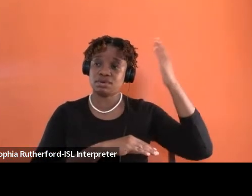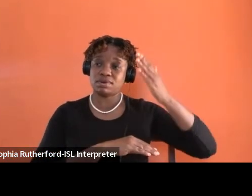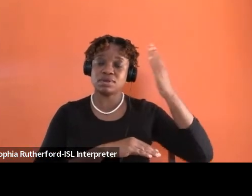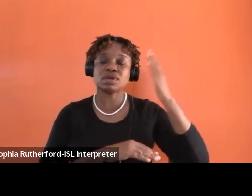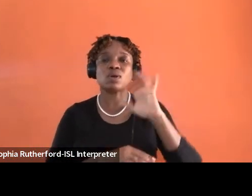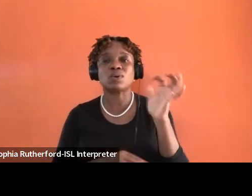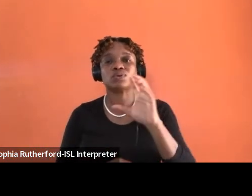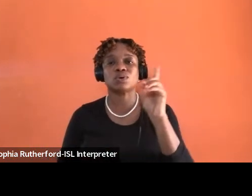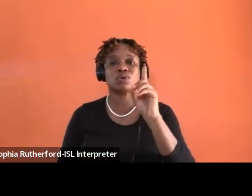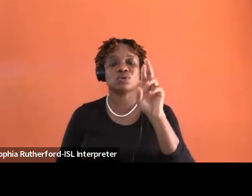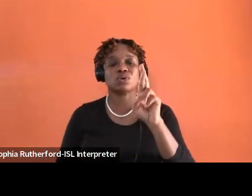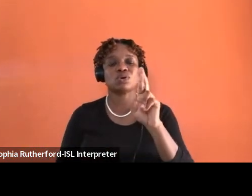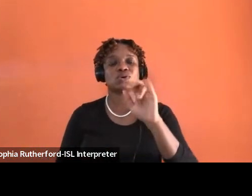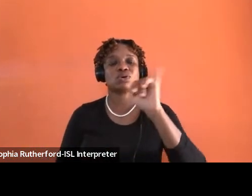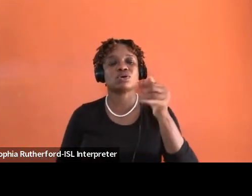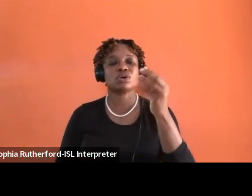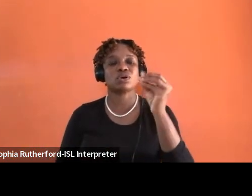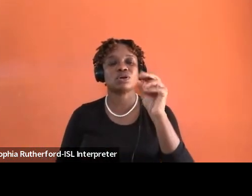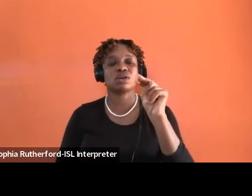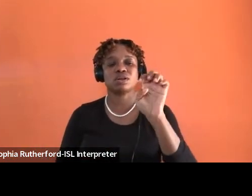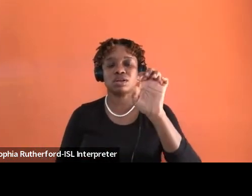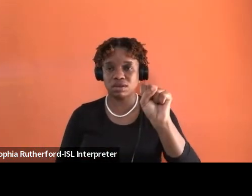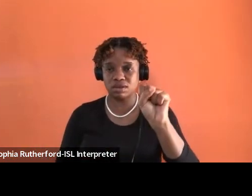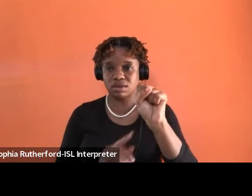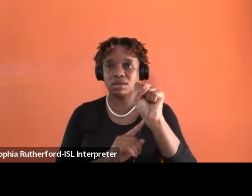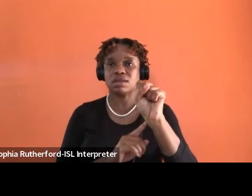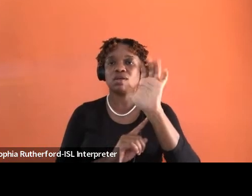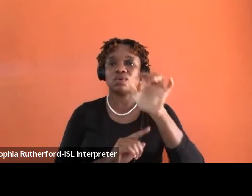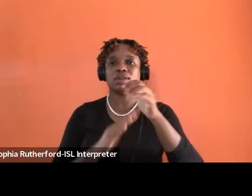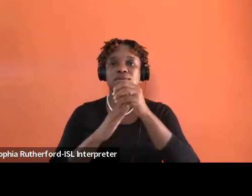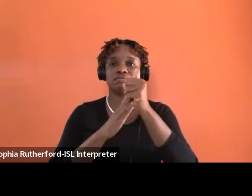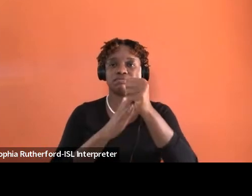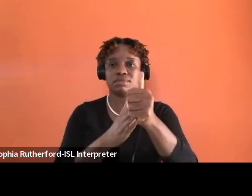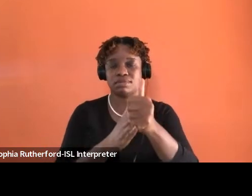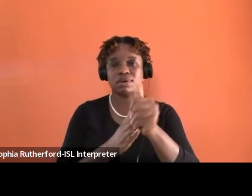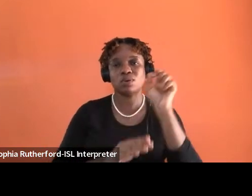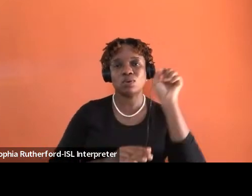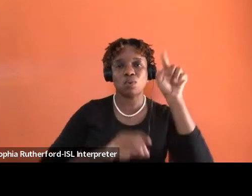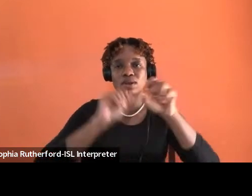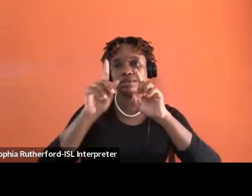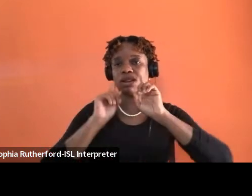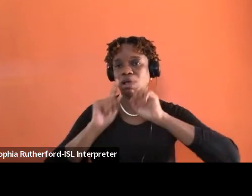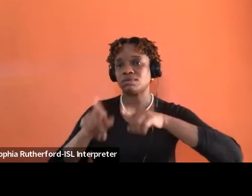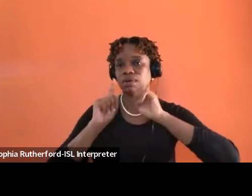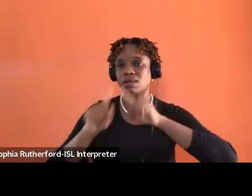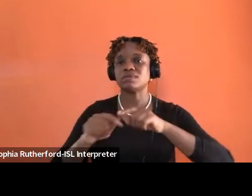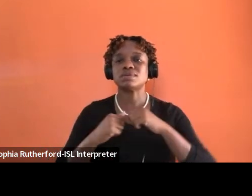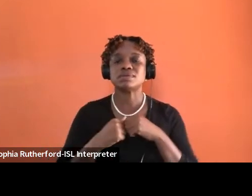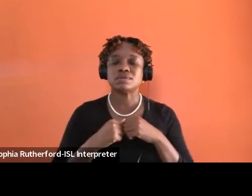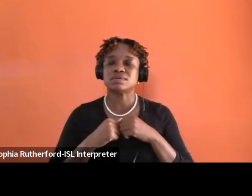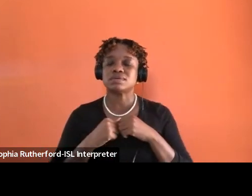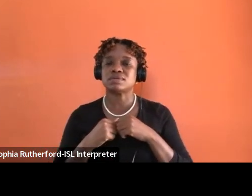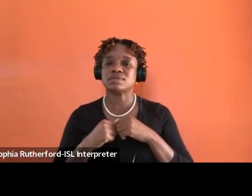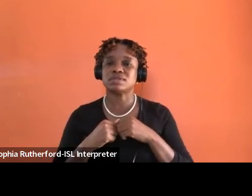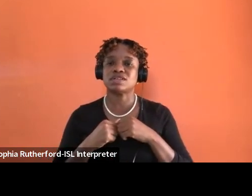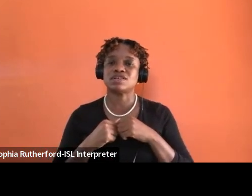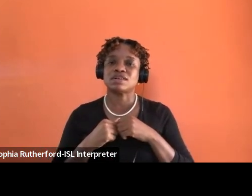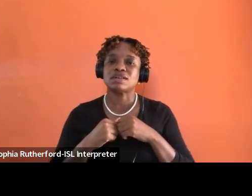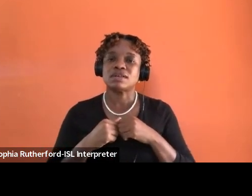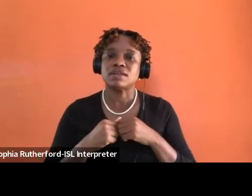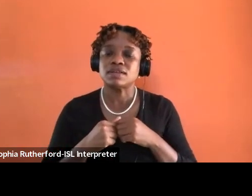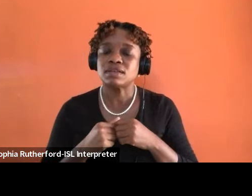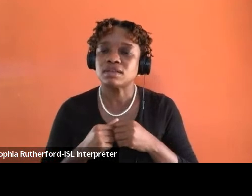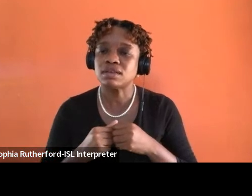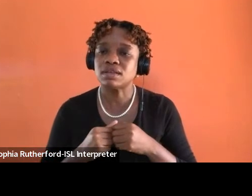Jones is going to lead the question and answer segment. And just for the interpreter's sake, to make it easier for him, I'm